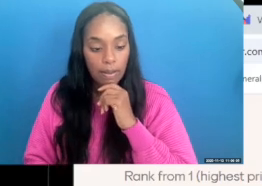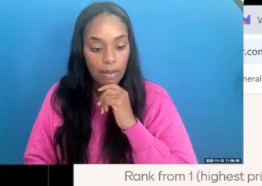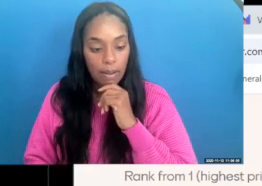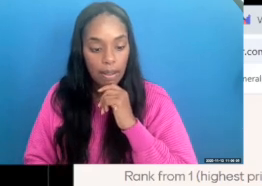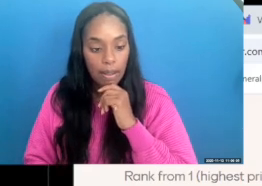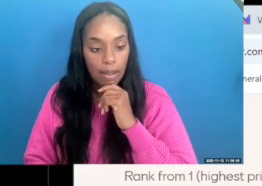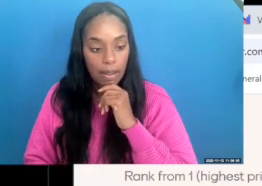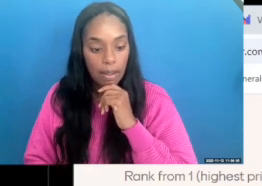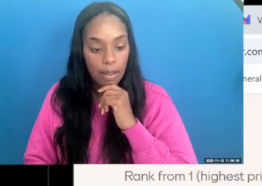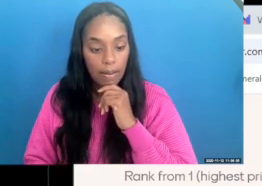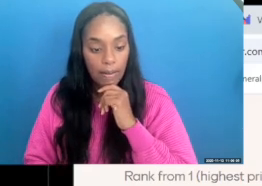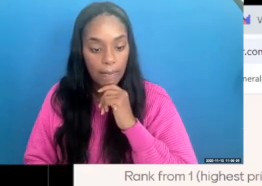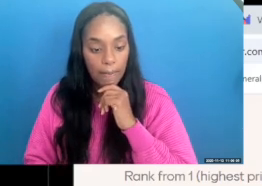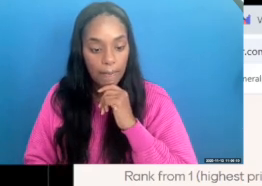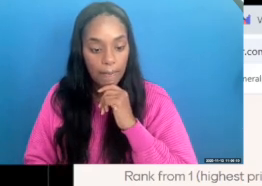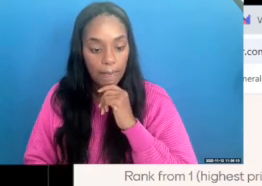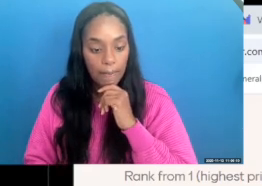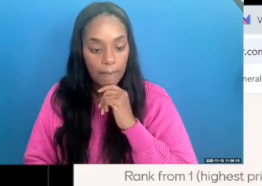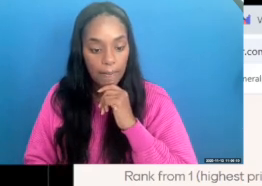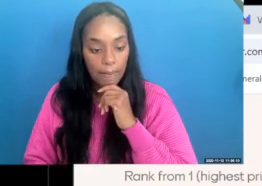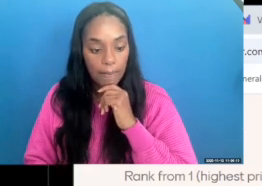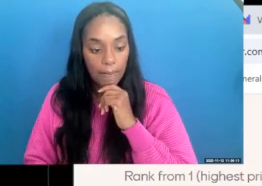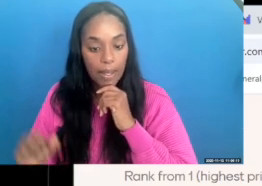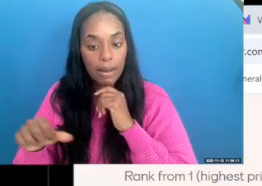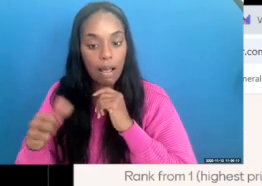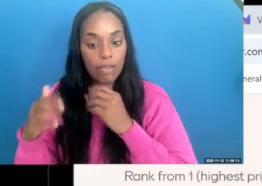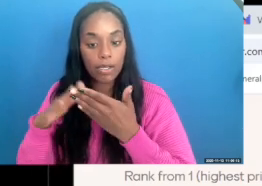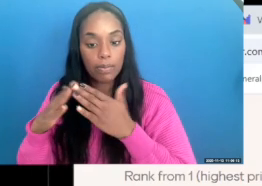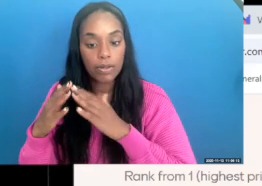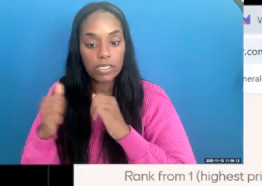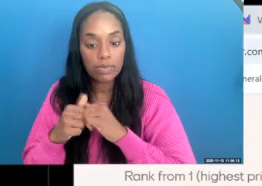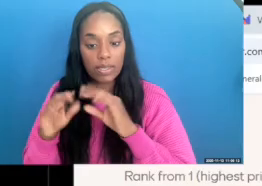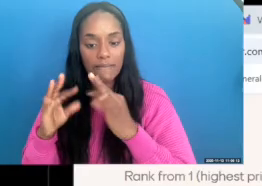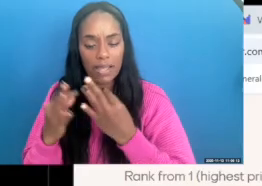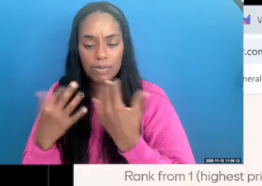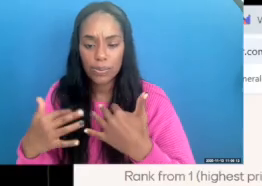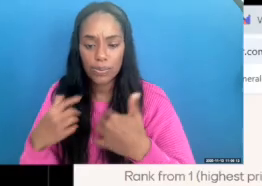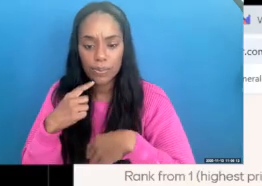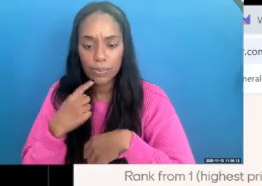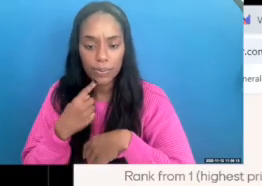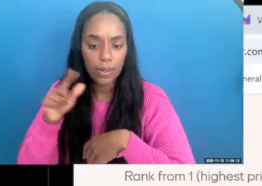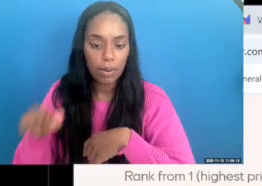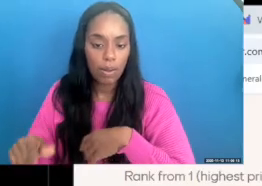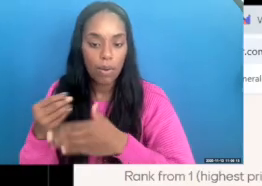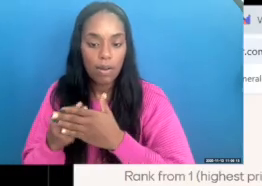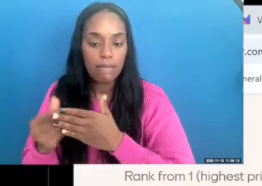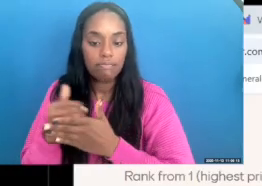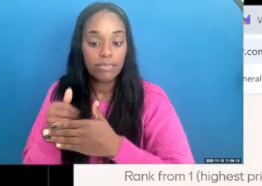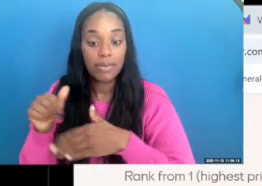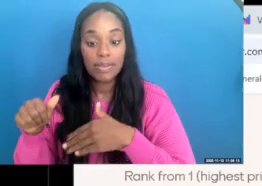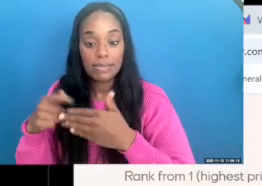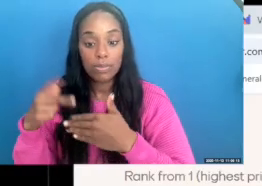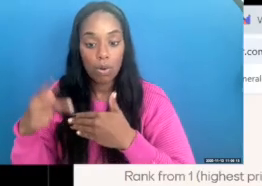and affordably in other communities, you know, with families